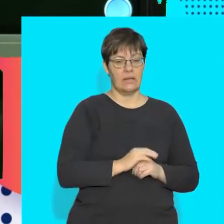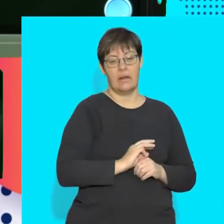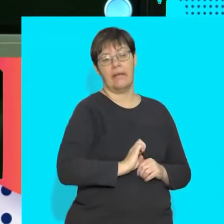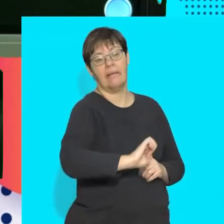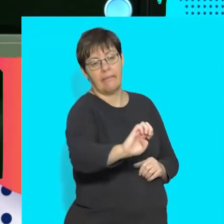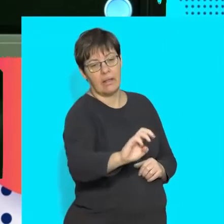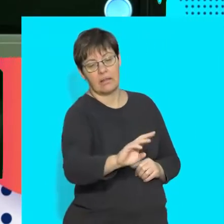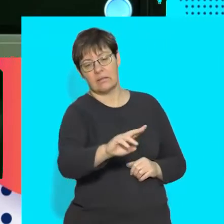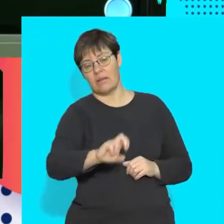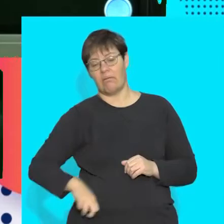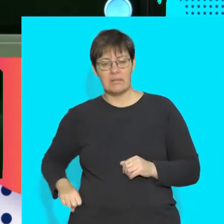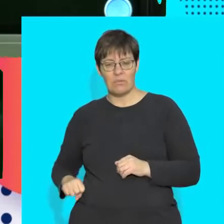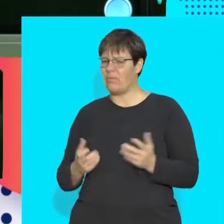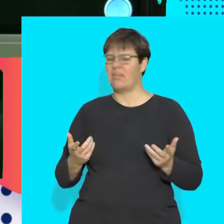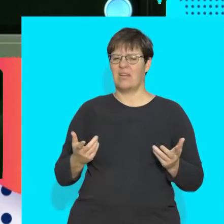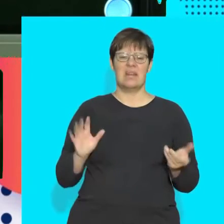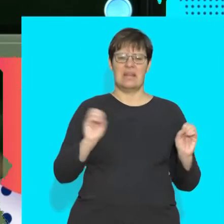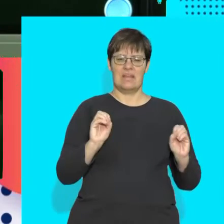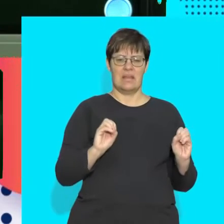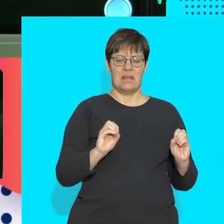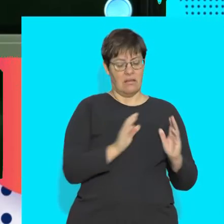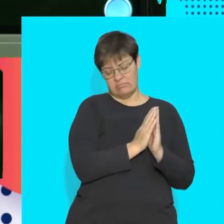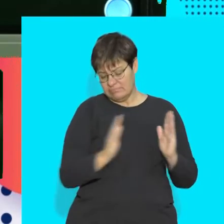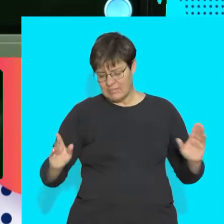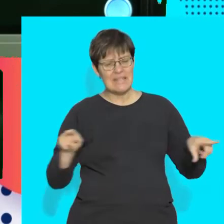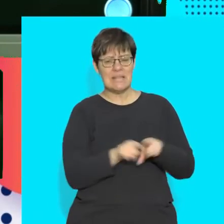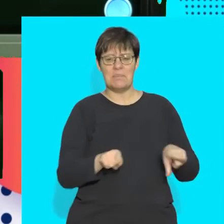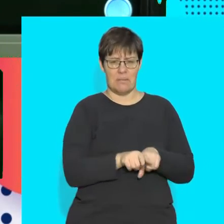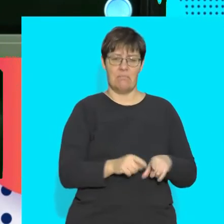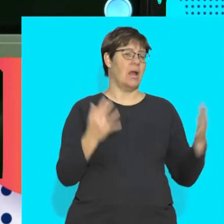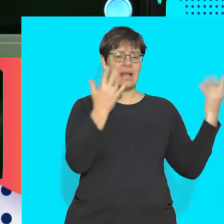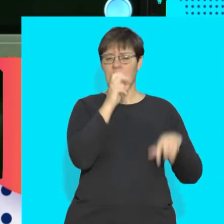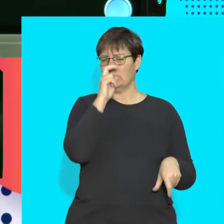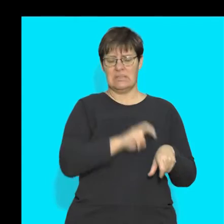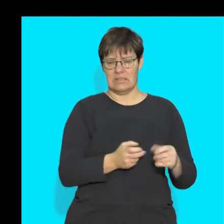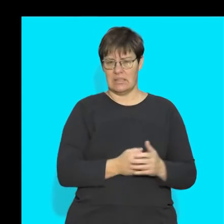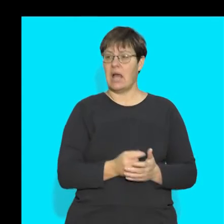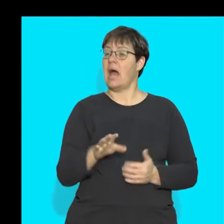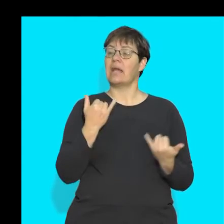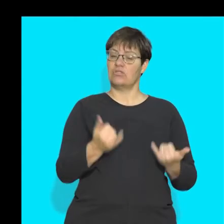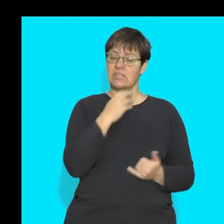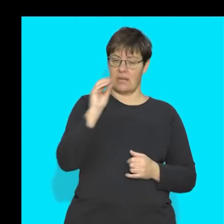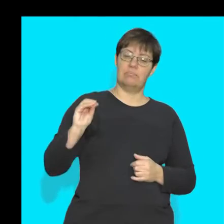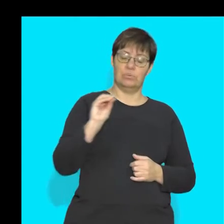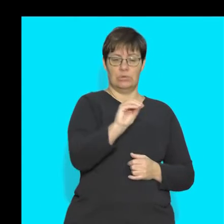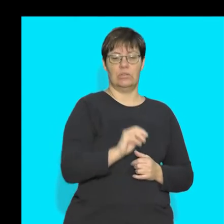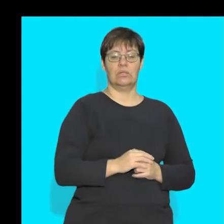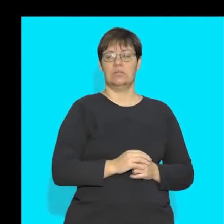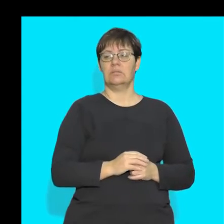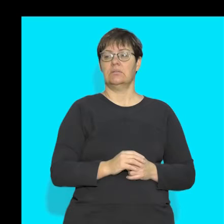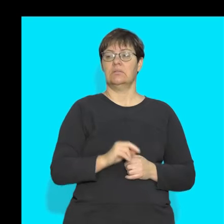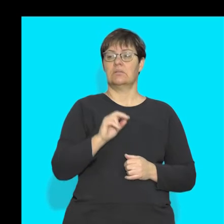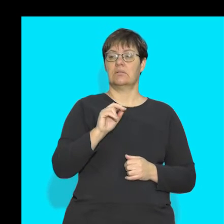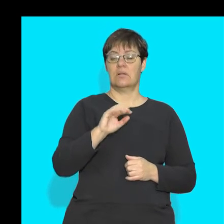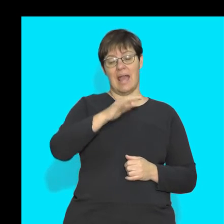it changed direction and so the distance is different. The distance is the same. I don't need to calculate it again. So I can just say